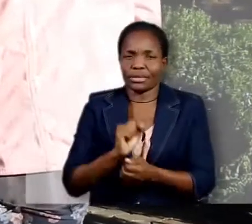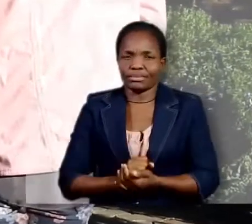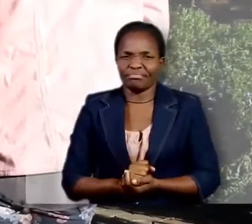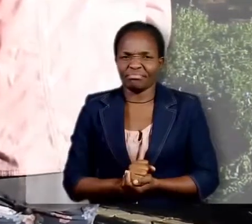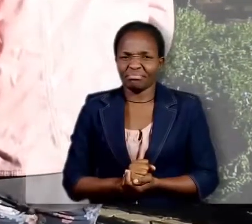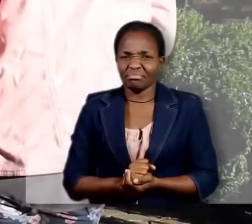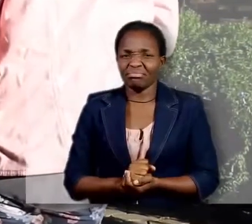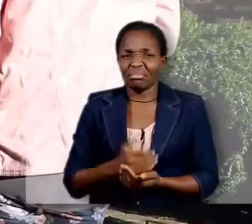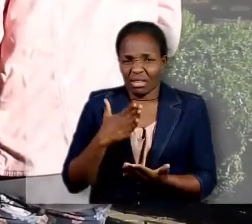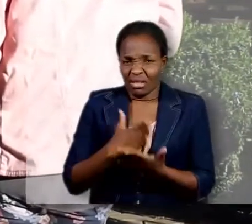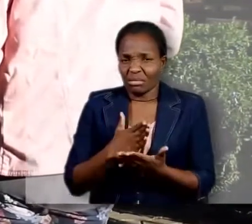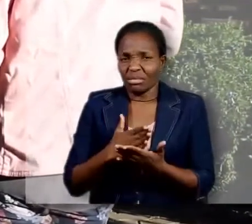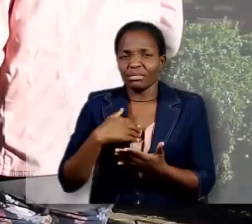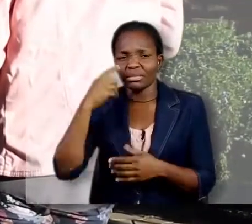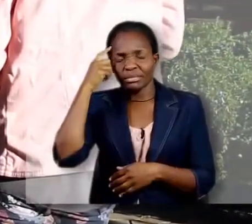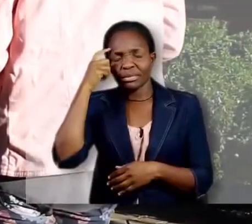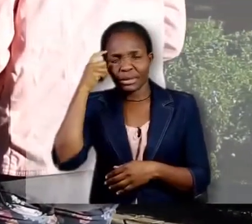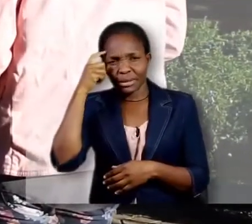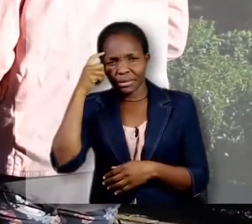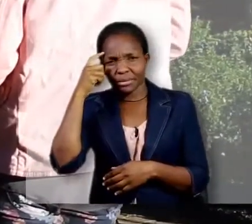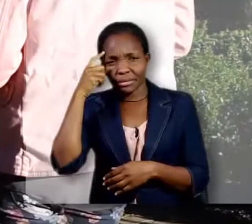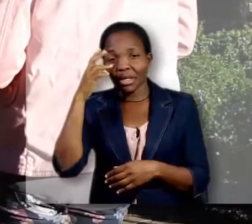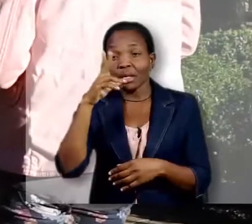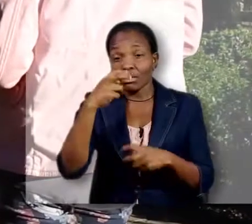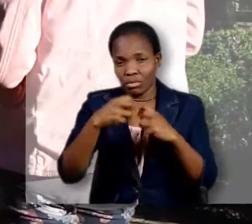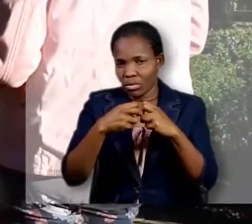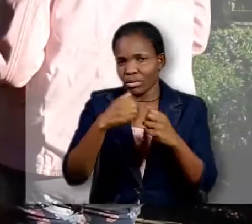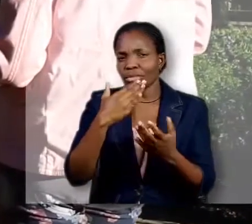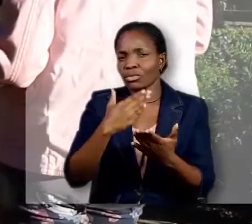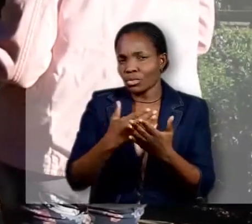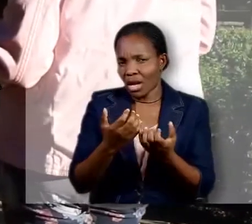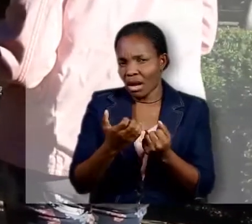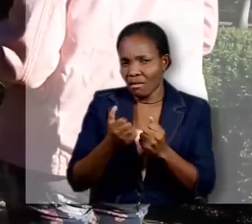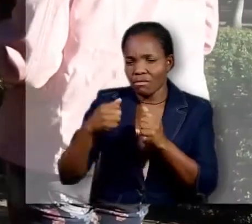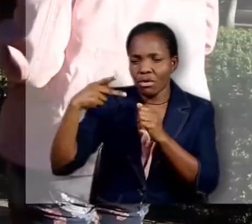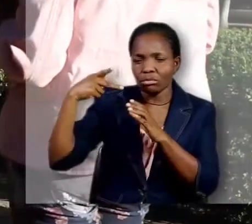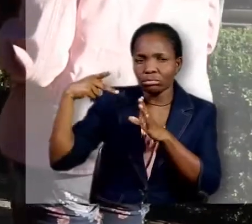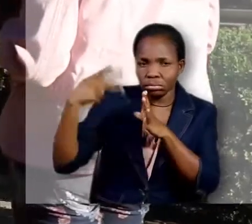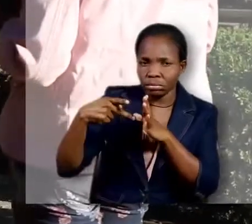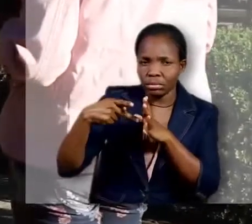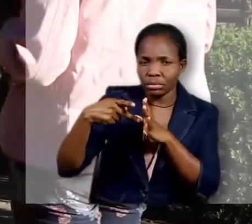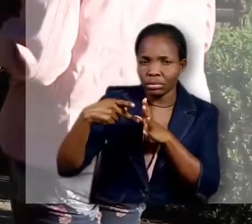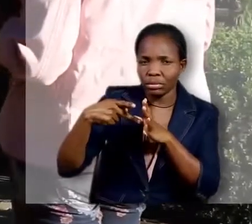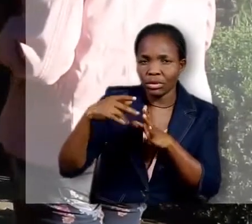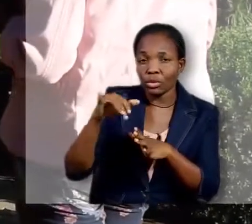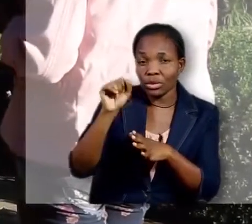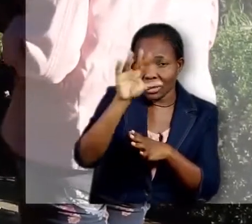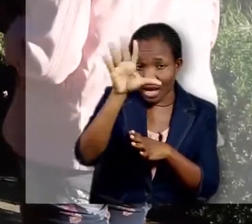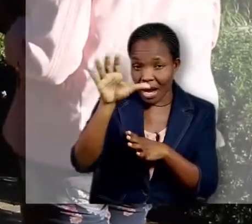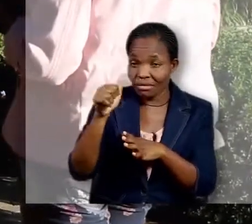Personally, I would think there are problems in the politics that Africa generally